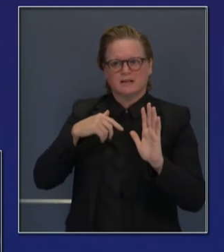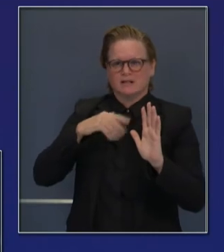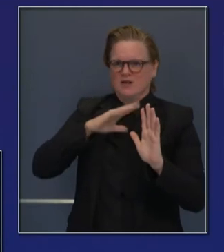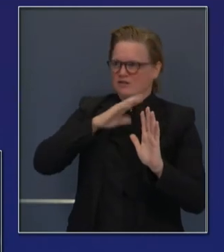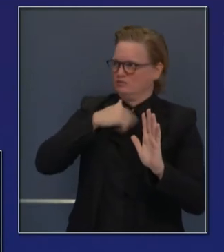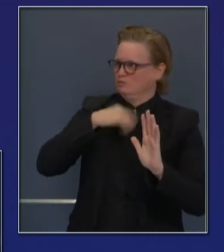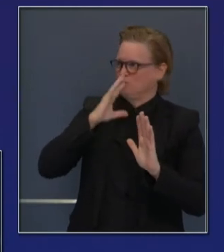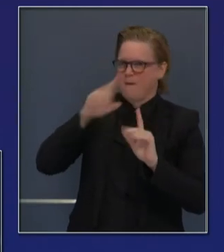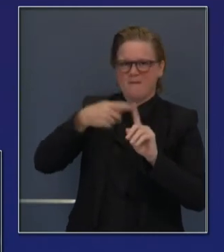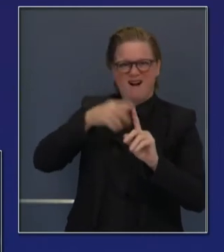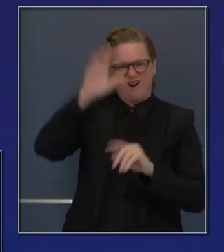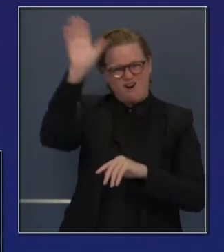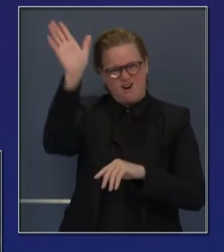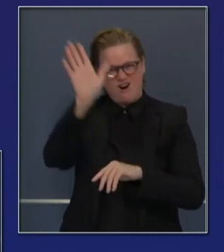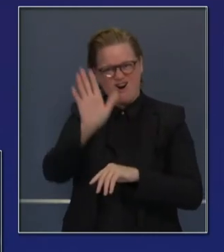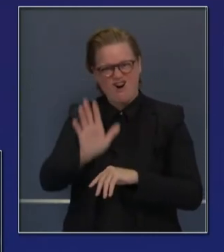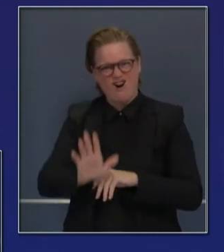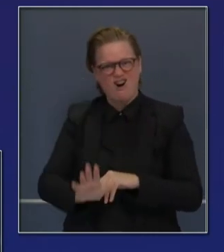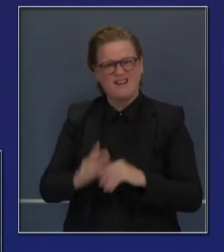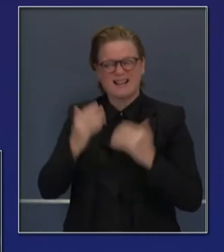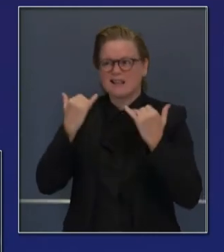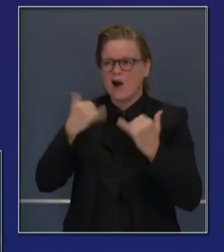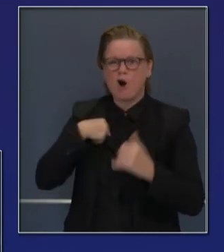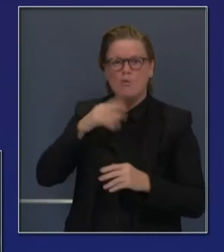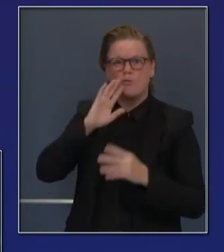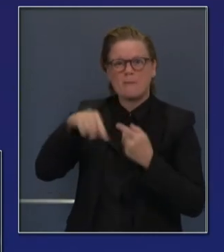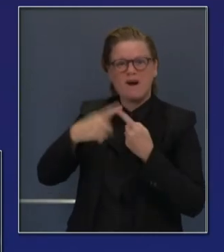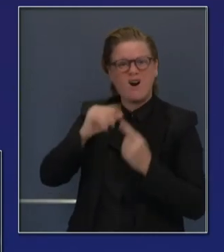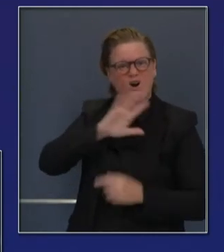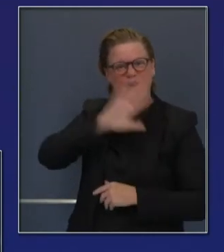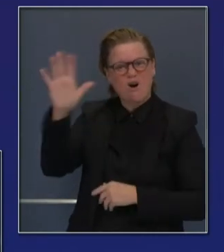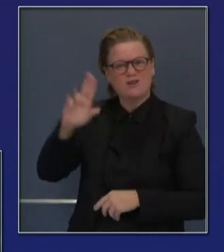put aside their differences. I have private thoughts that I don't